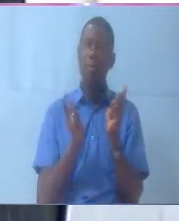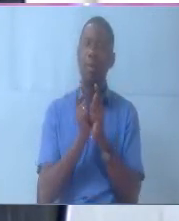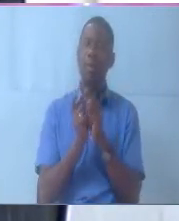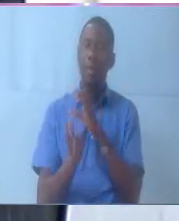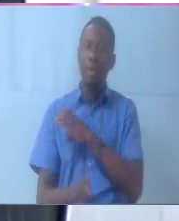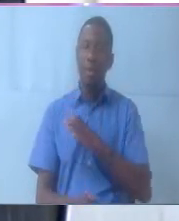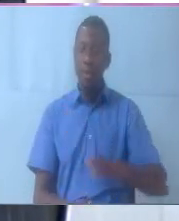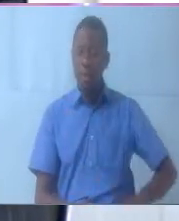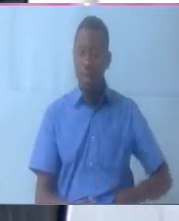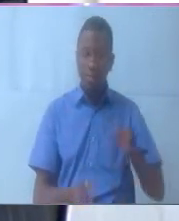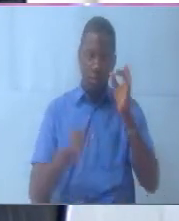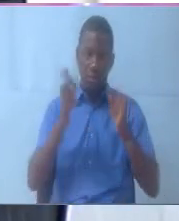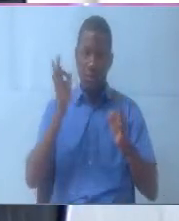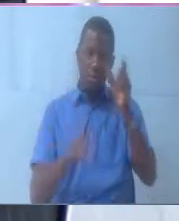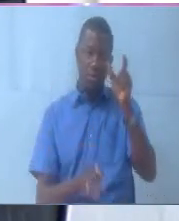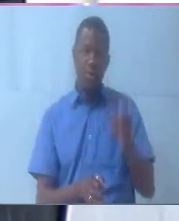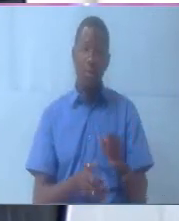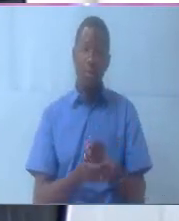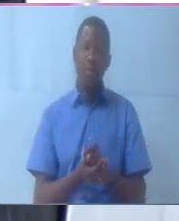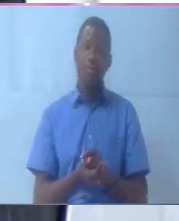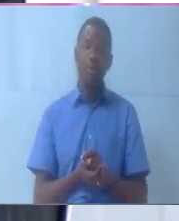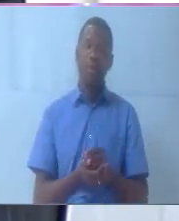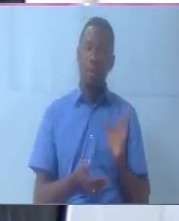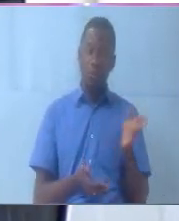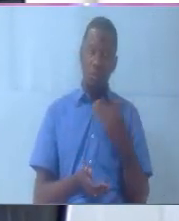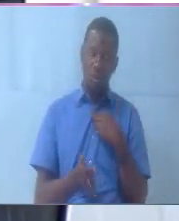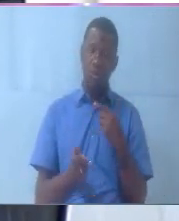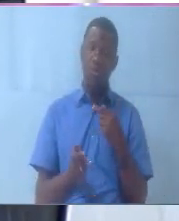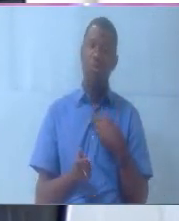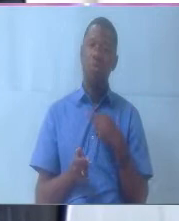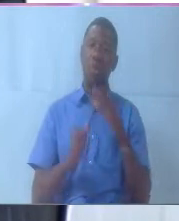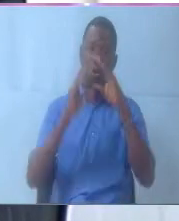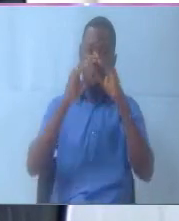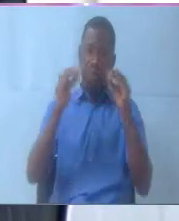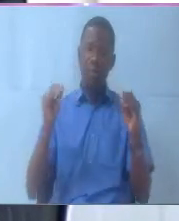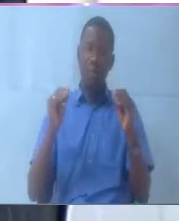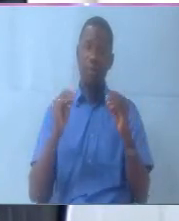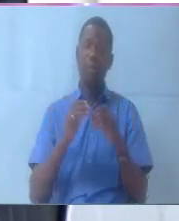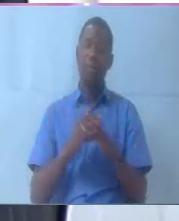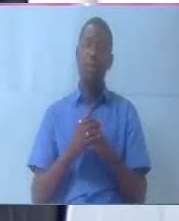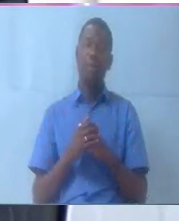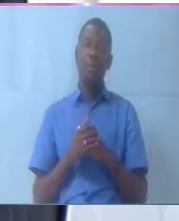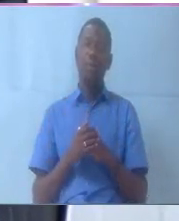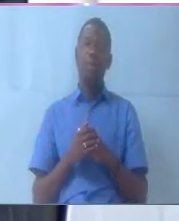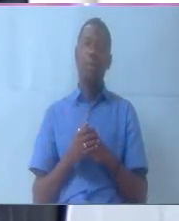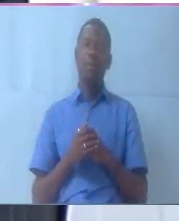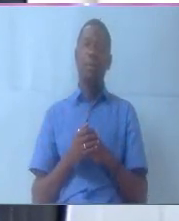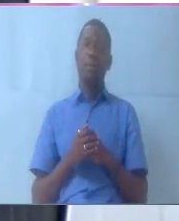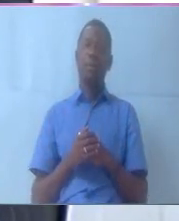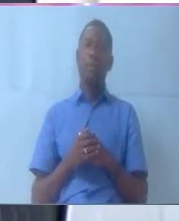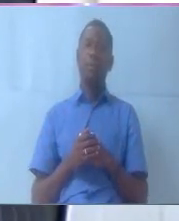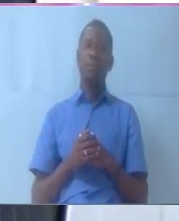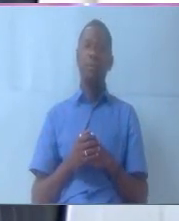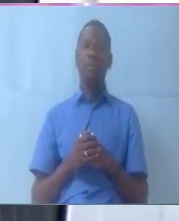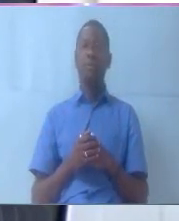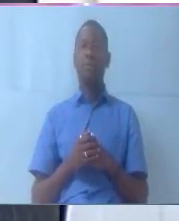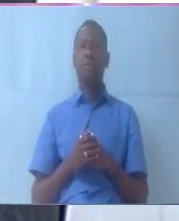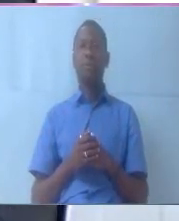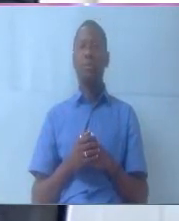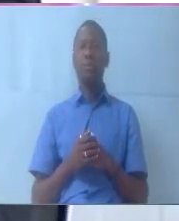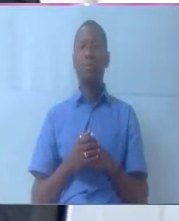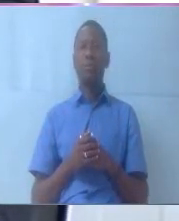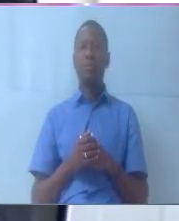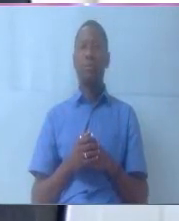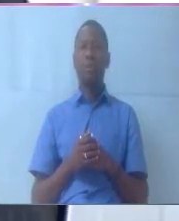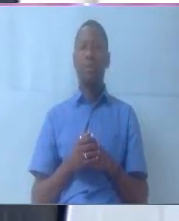He went to the office of the Chief Justice. And the Chief Justice was somehow a little bit, does not want to